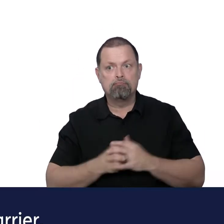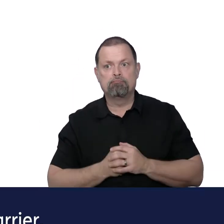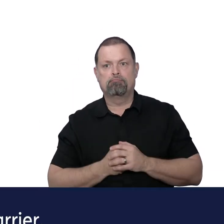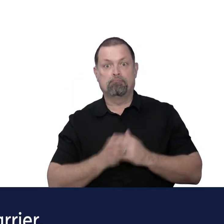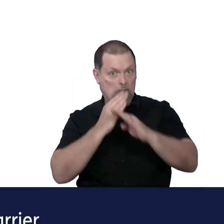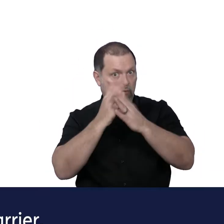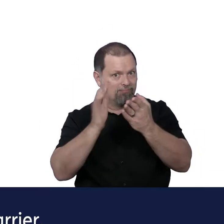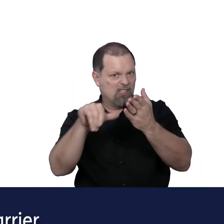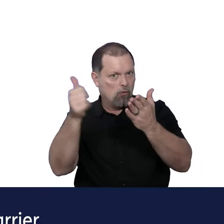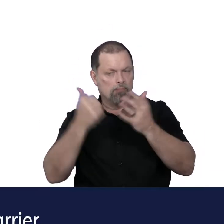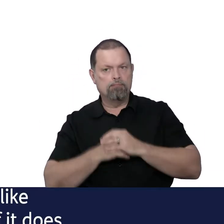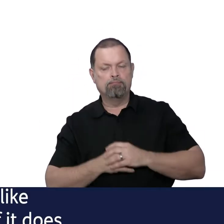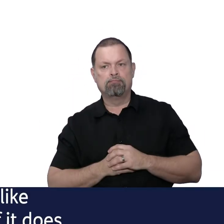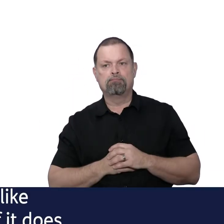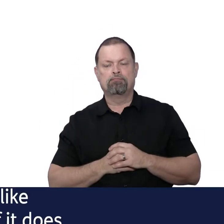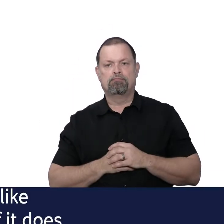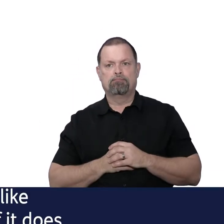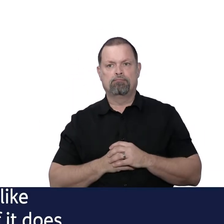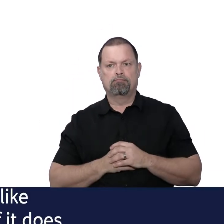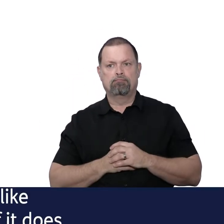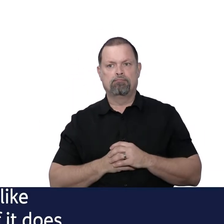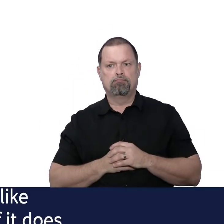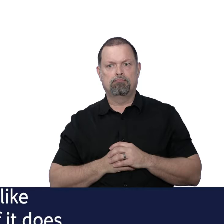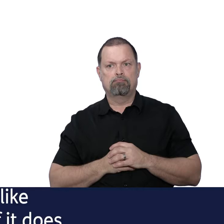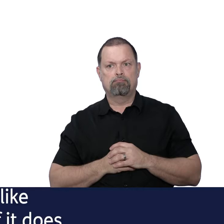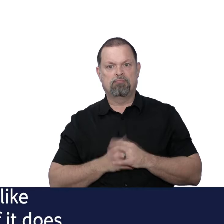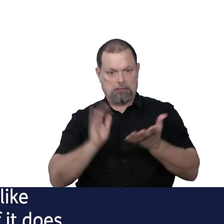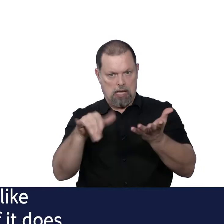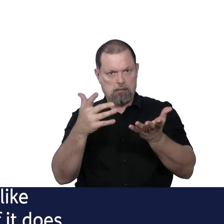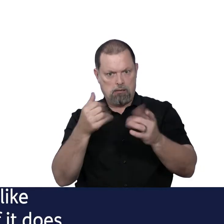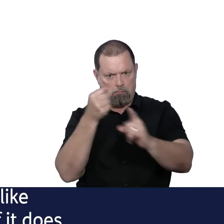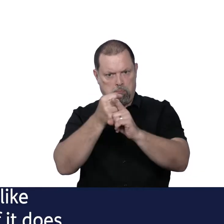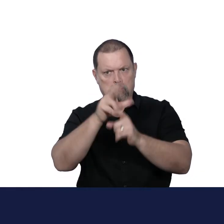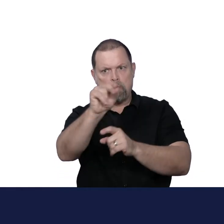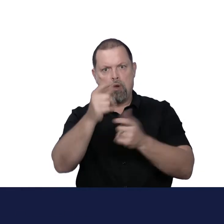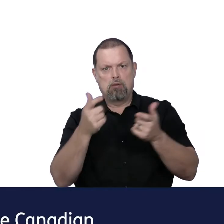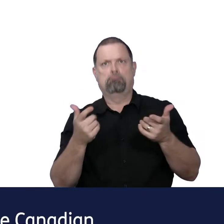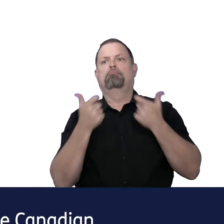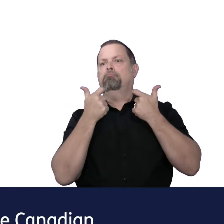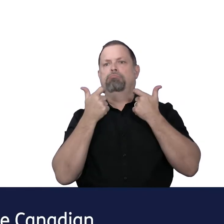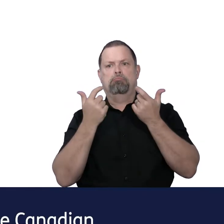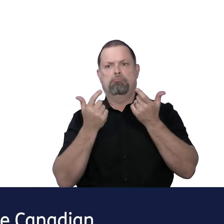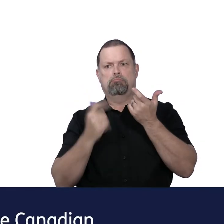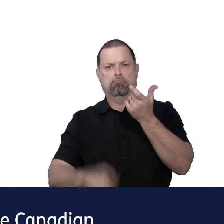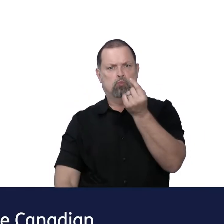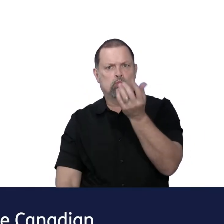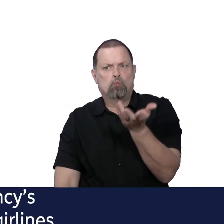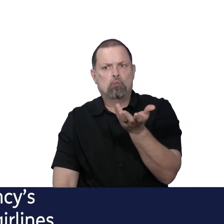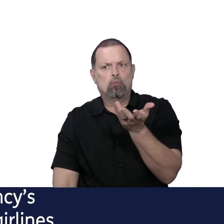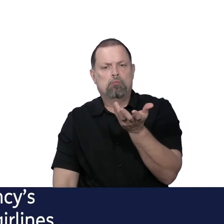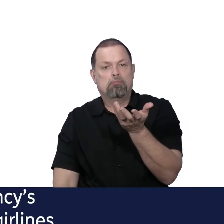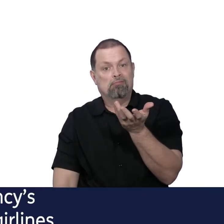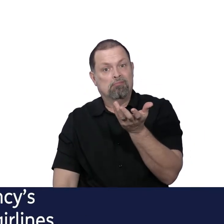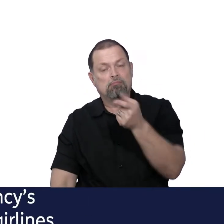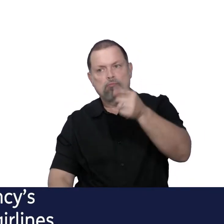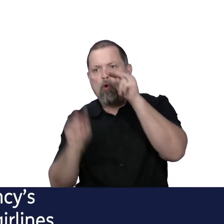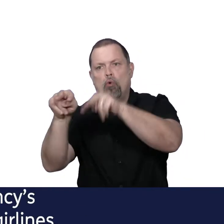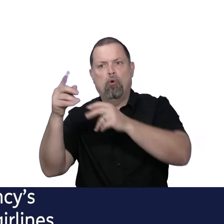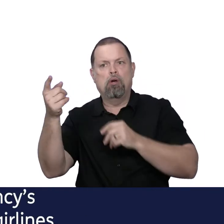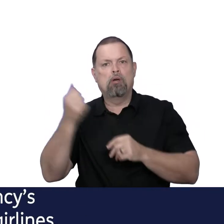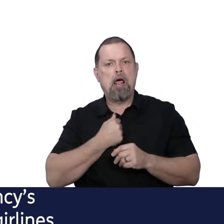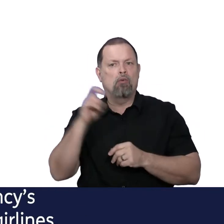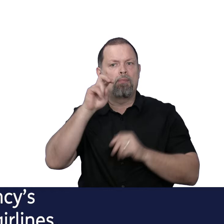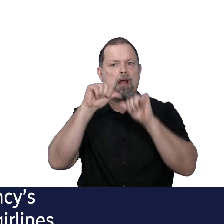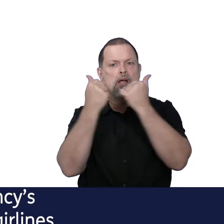barrier. What if something like this happens to you? If it does, you may want to look at the Canadian Transportation